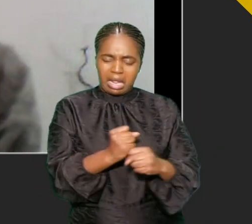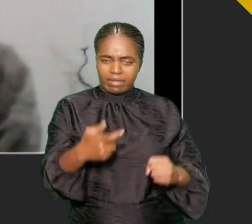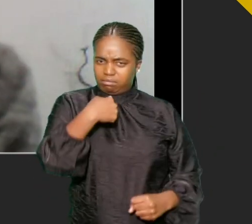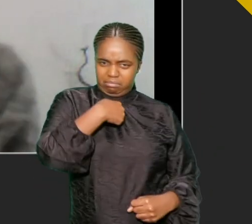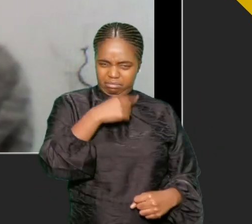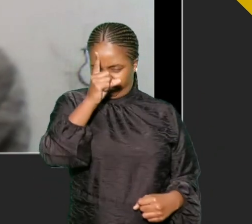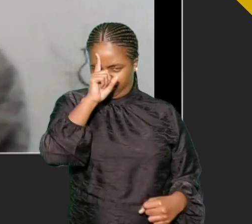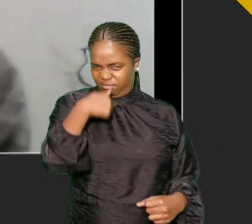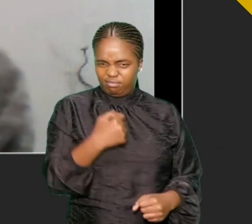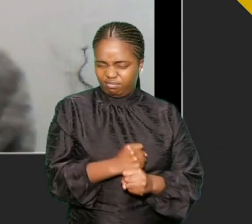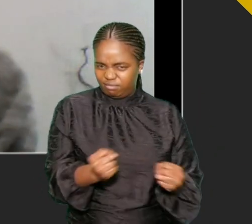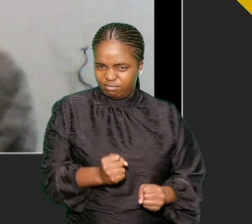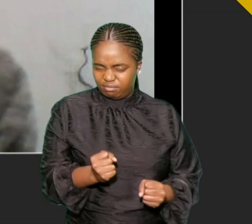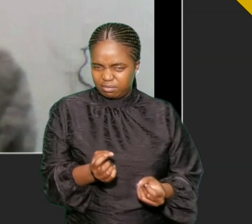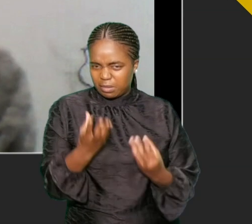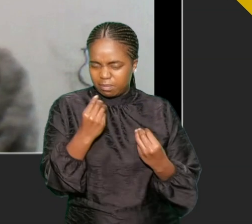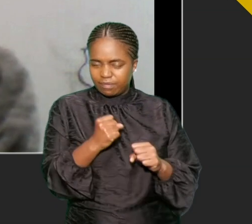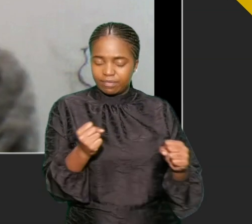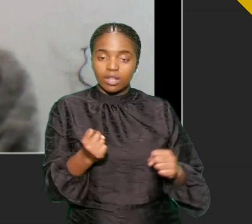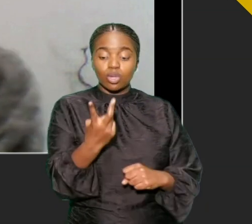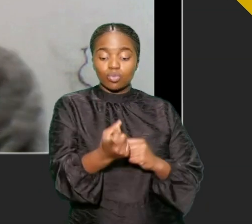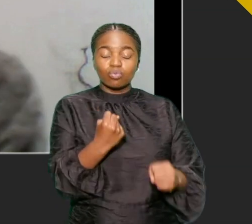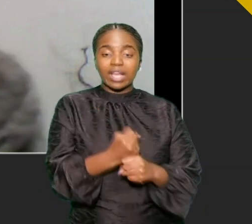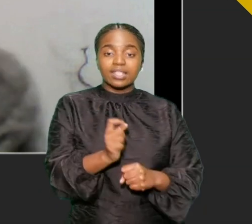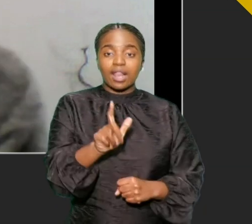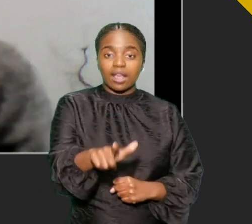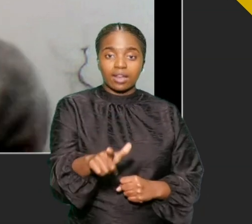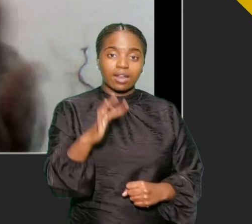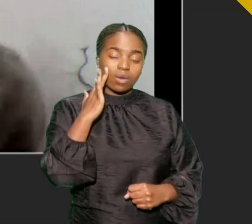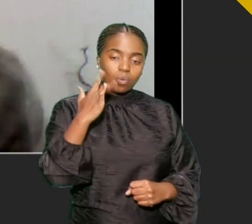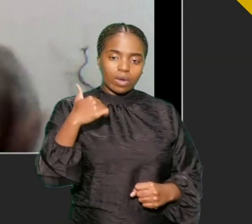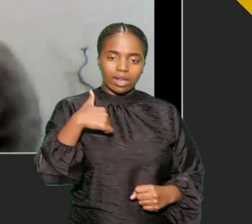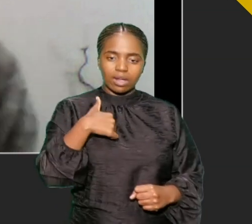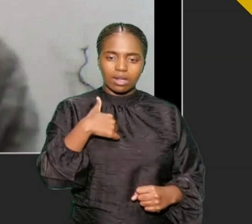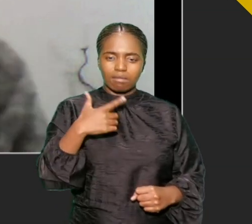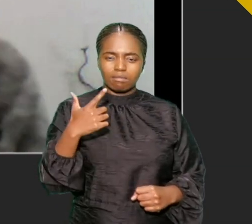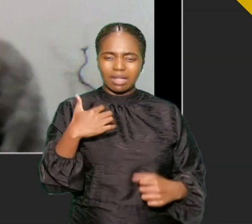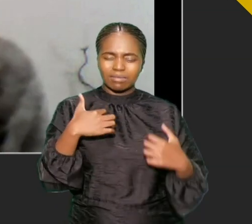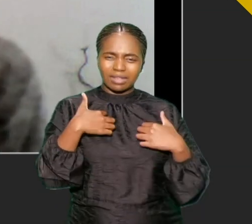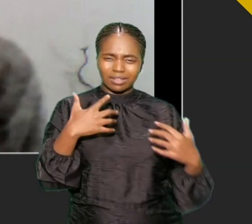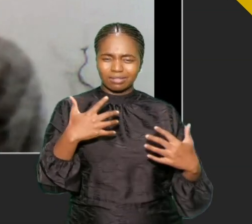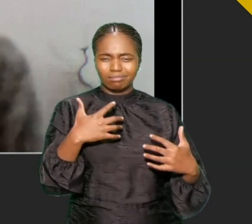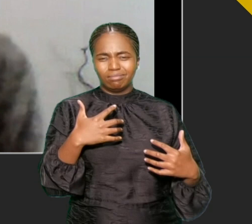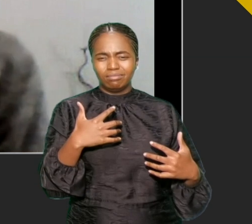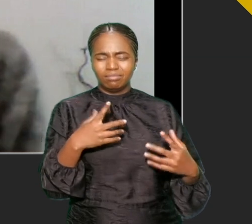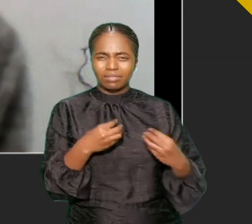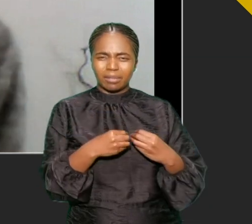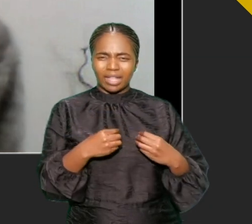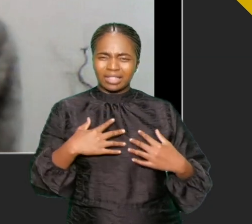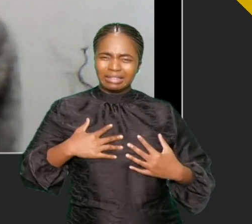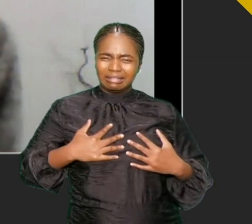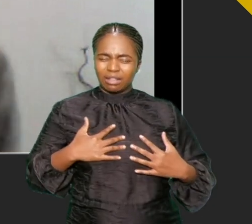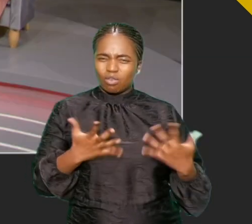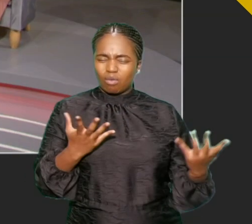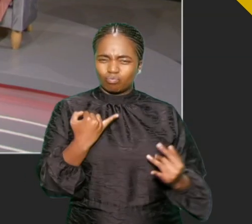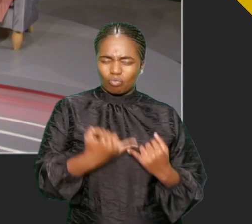So up until 2 years later, when my breath started looking lopsided, but it's still not, there's still